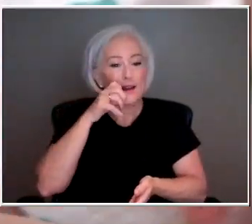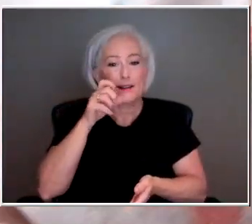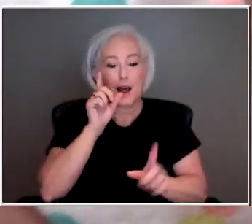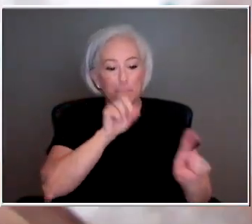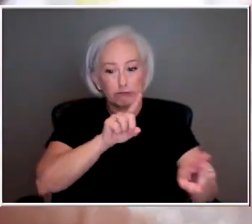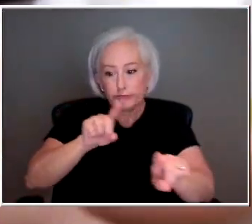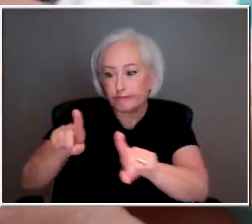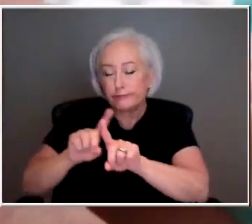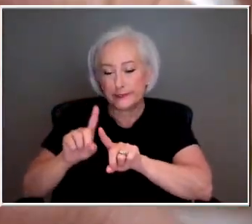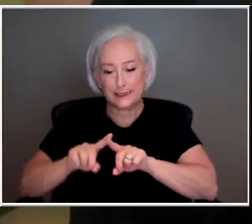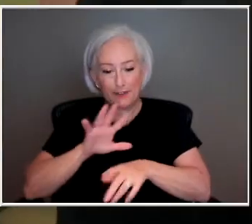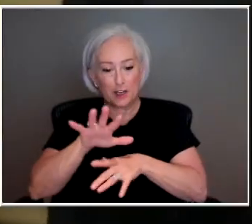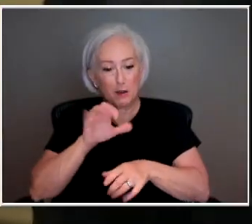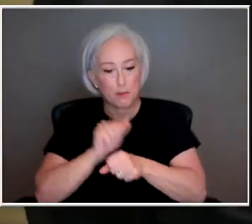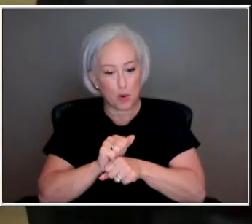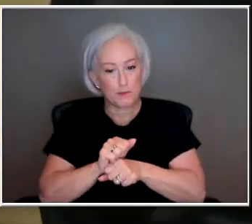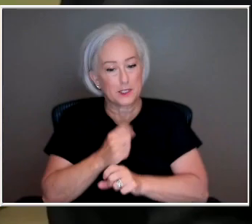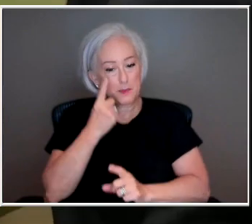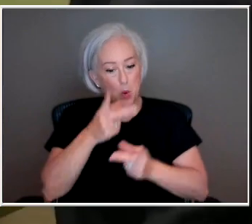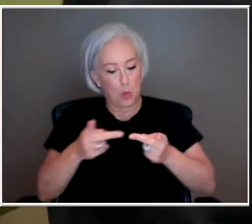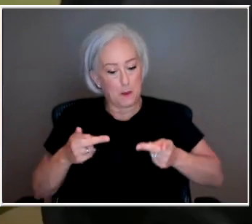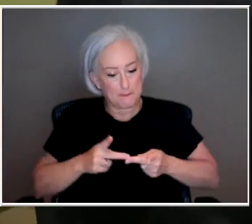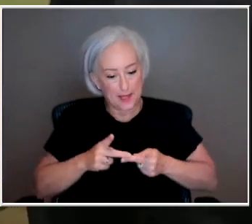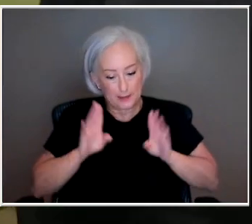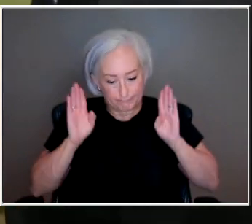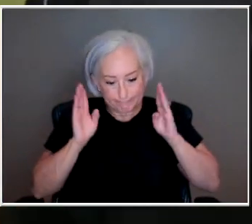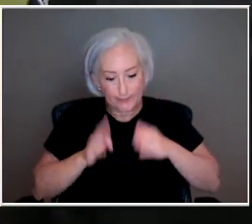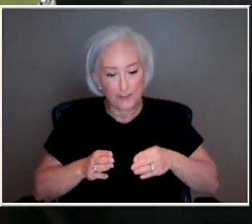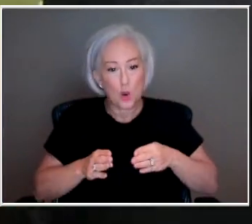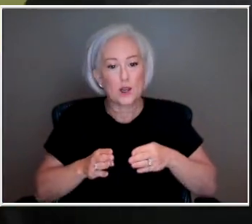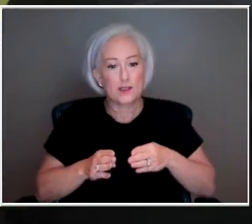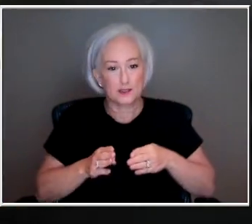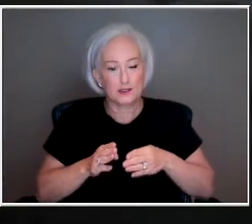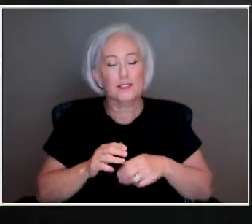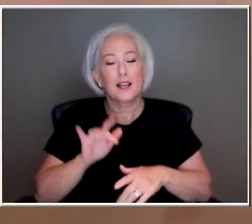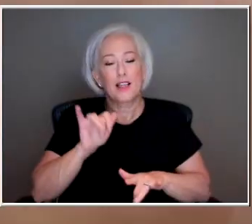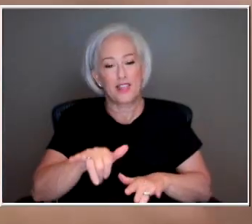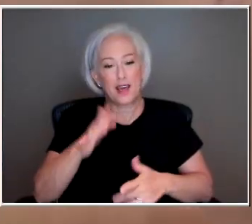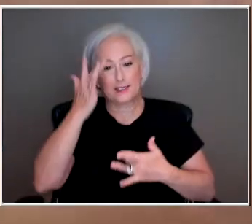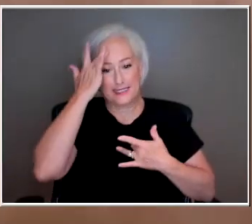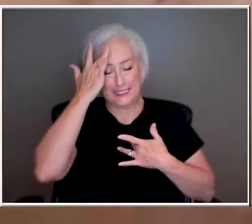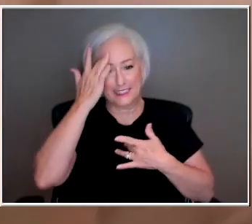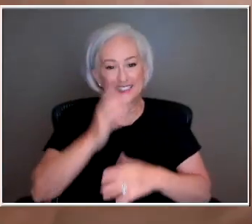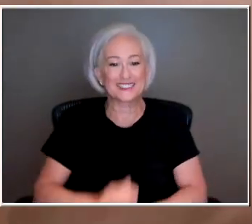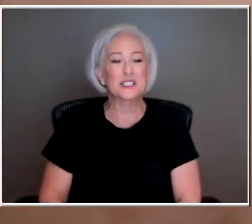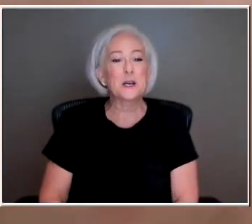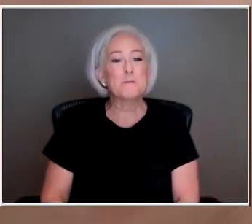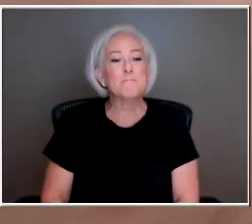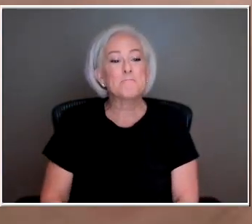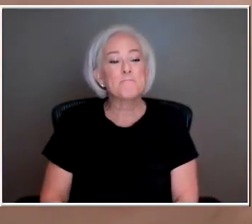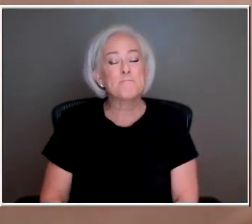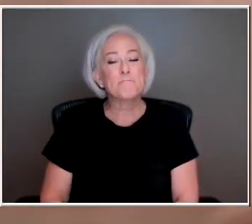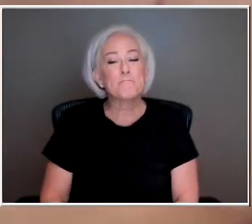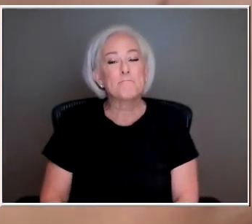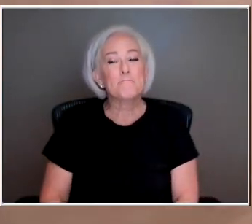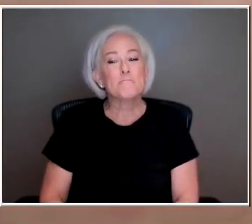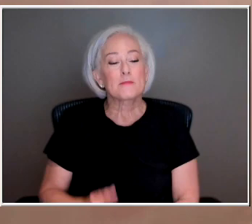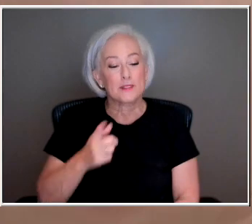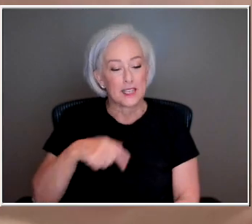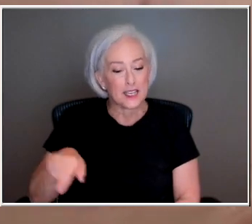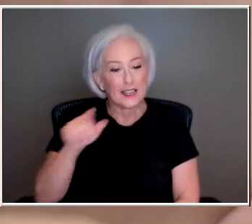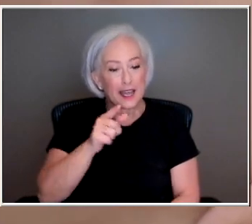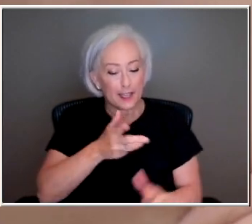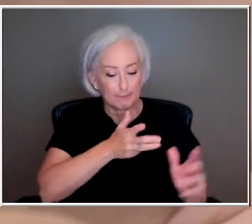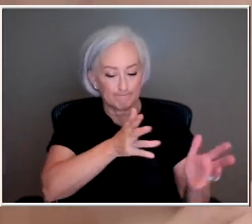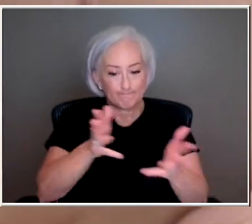that actually has a lot of aspects to it. We're going to do the echocardiogram. We're going to look at her heart. It allows us to talk to each other and kind of come up with